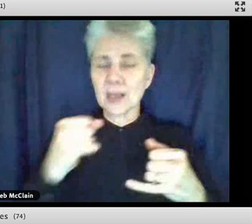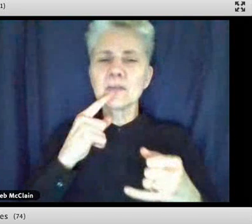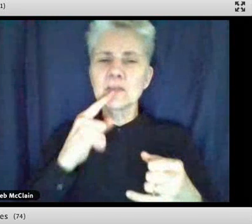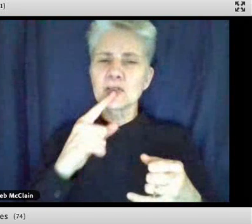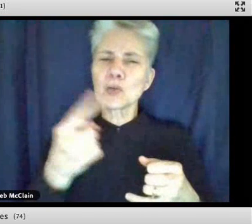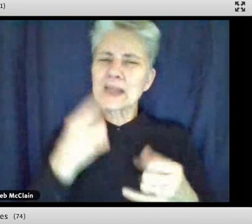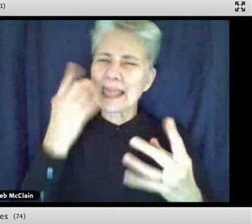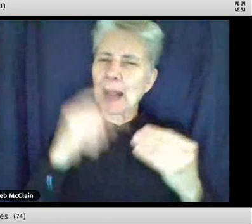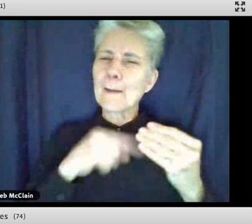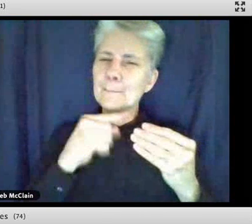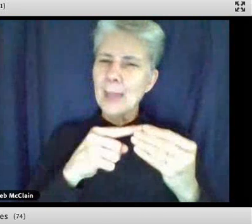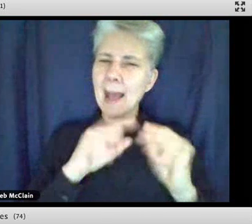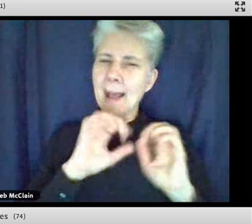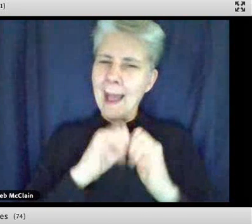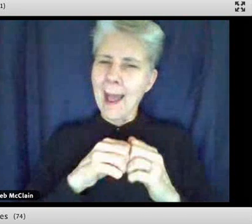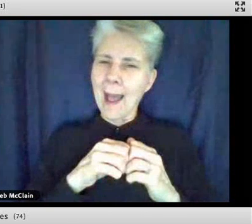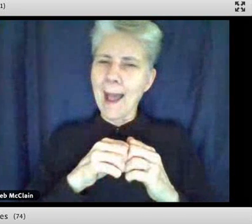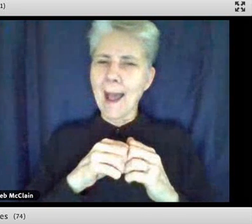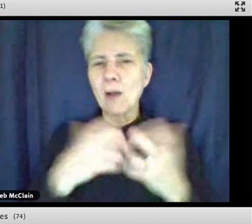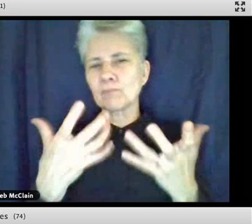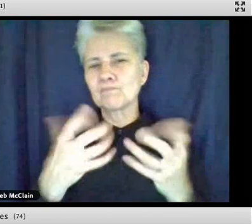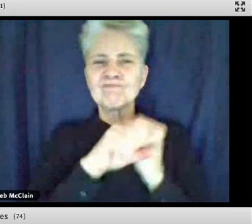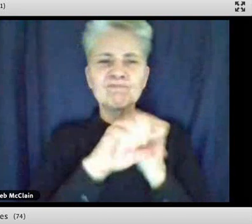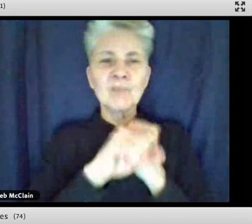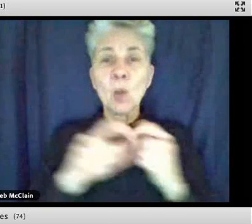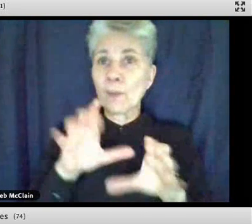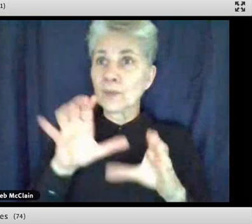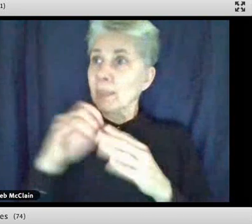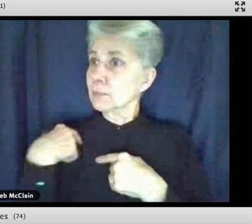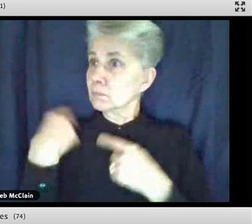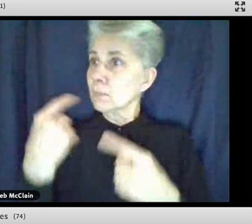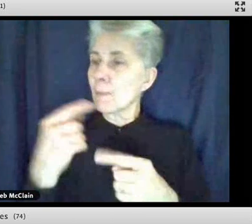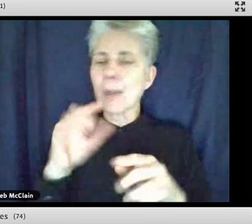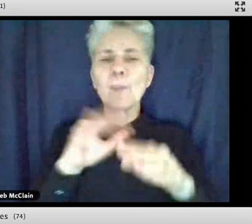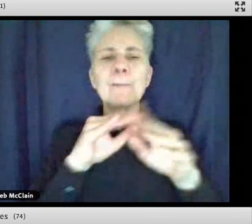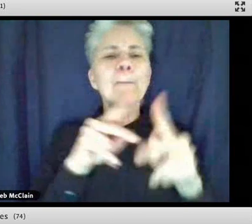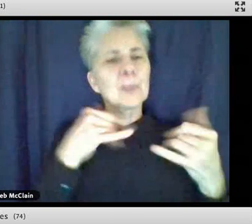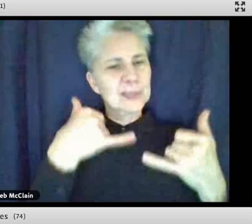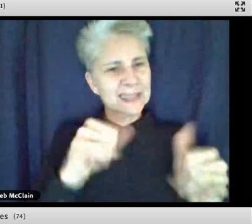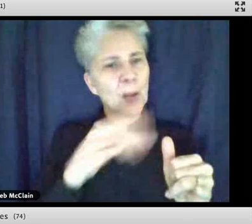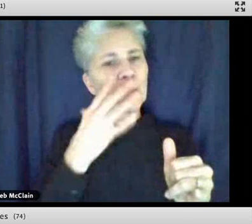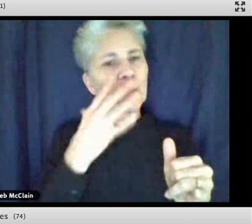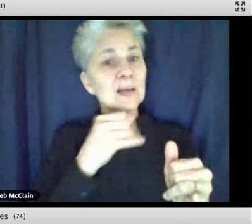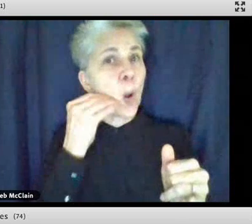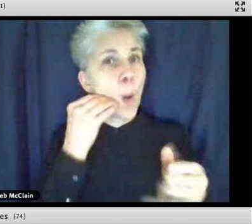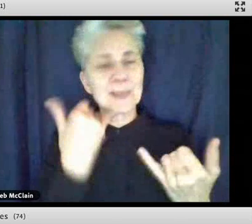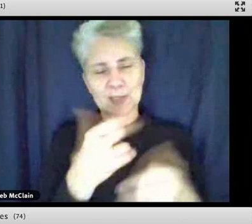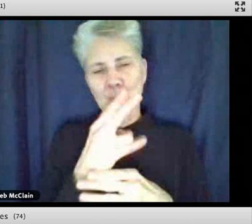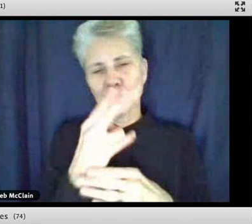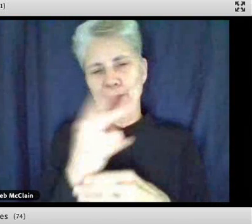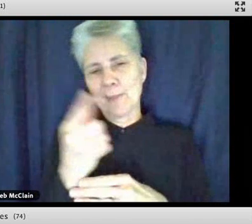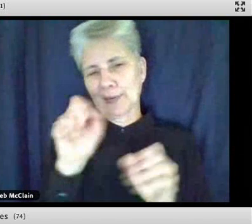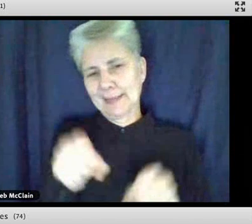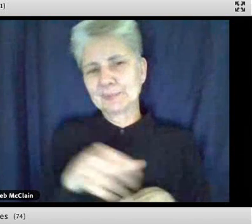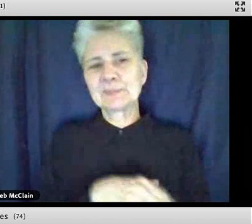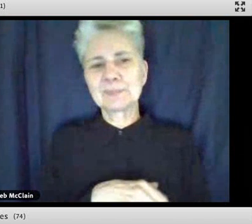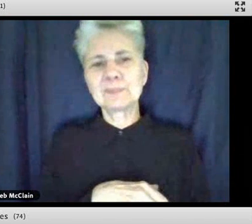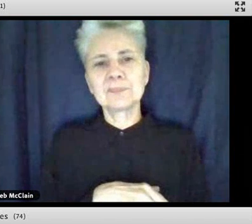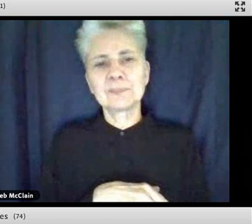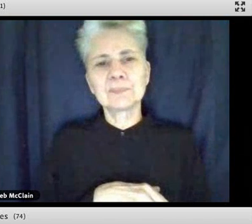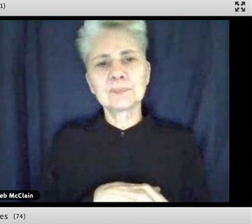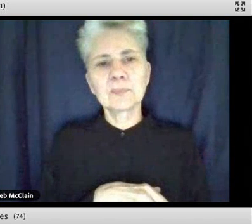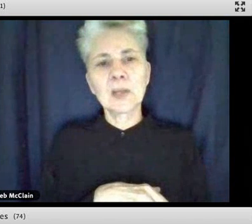but reminding people they can, just because they're at home, they can still use the library. So I'm going to stop sharing my screen to see if you